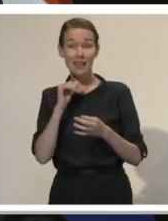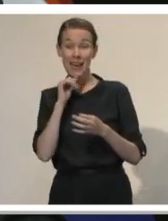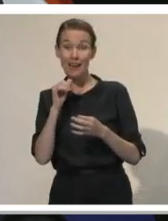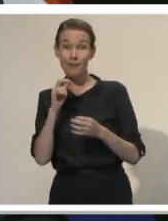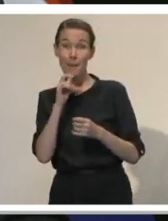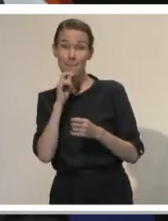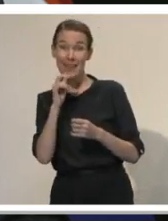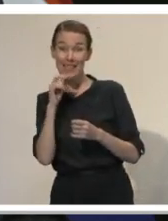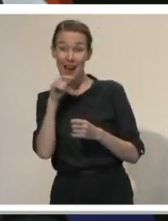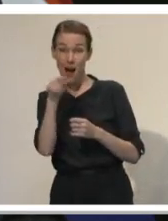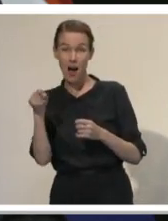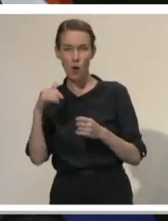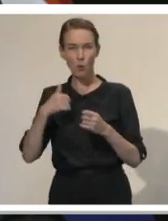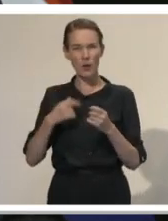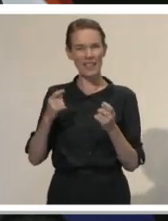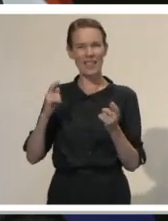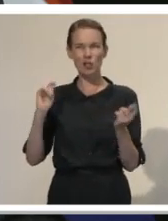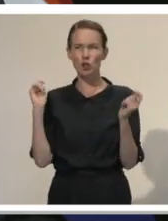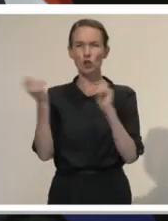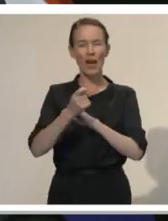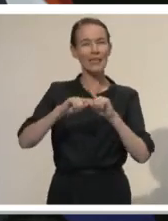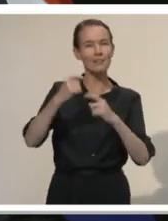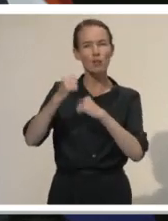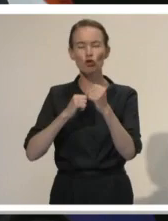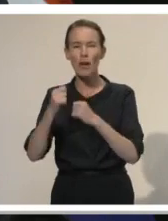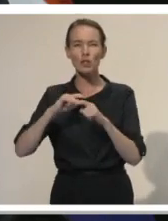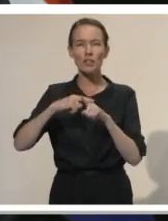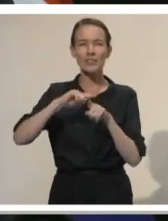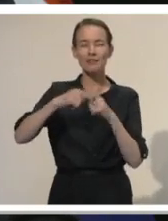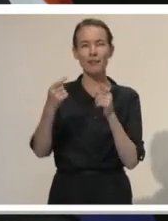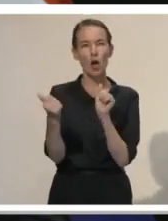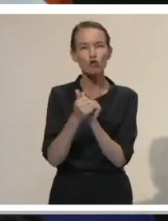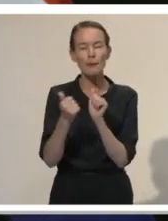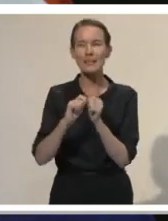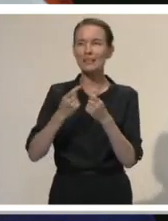media, then I think we have to think seriously about